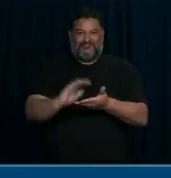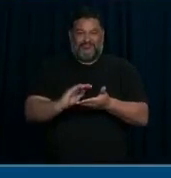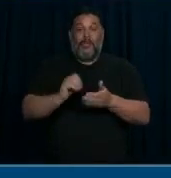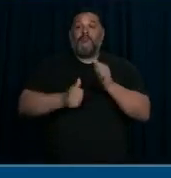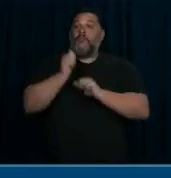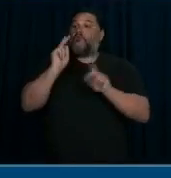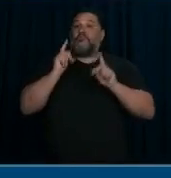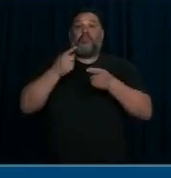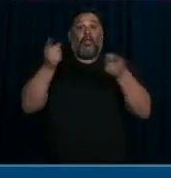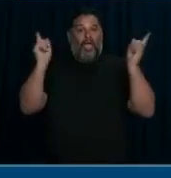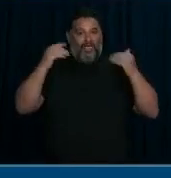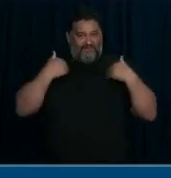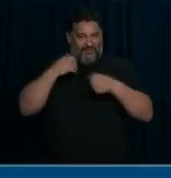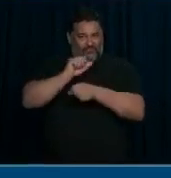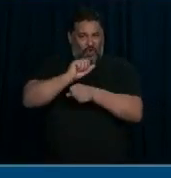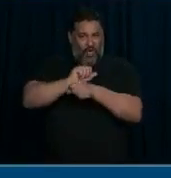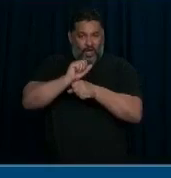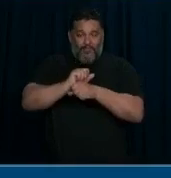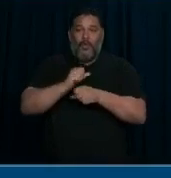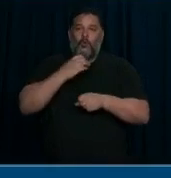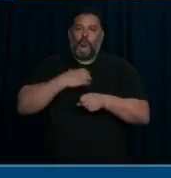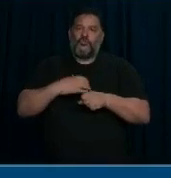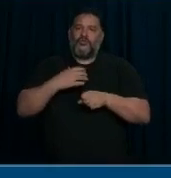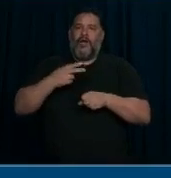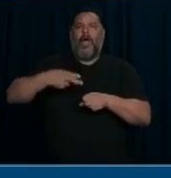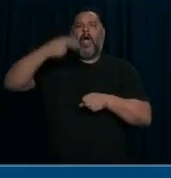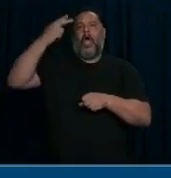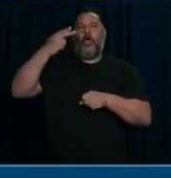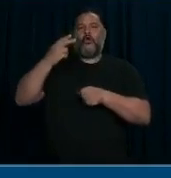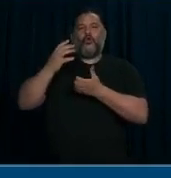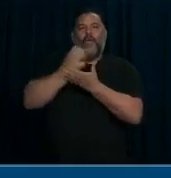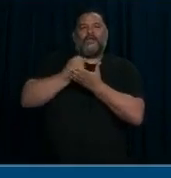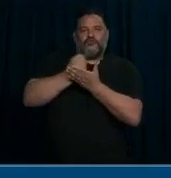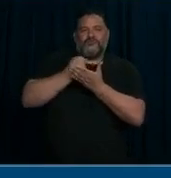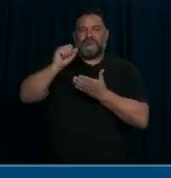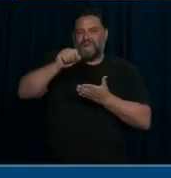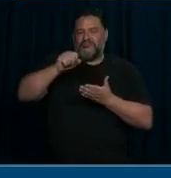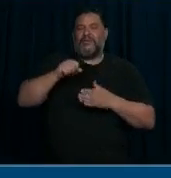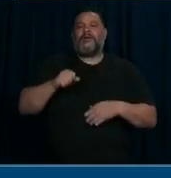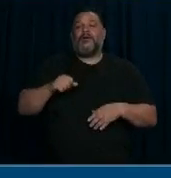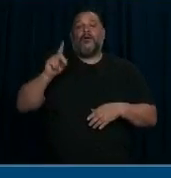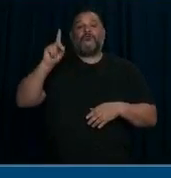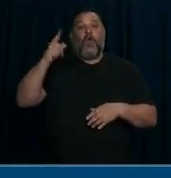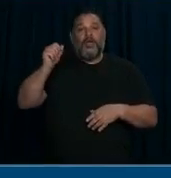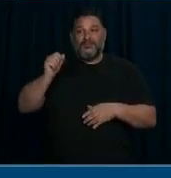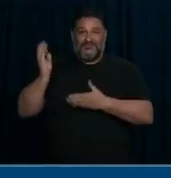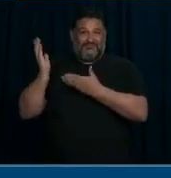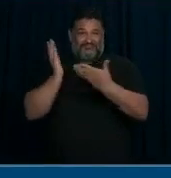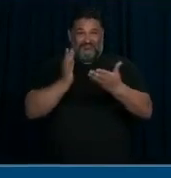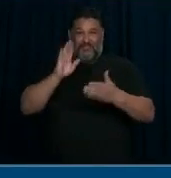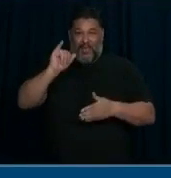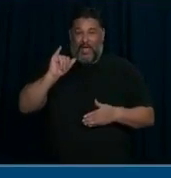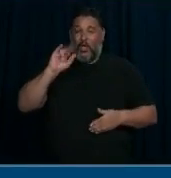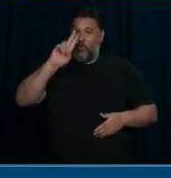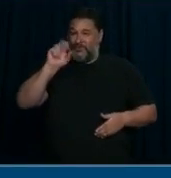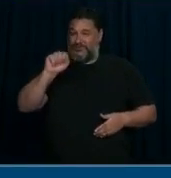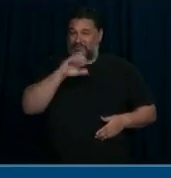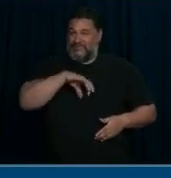job, right? Higher wages would be great. Drugs are being brought in by U.S. citizens